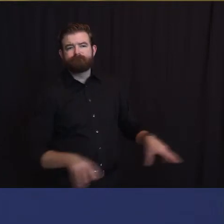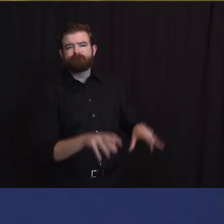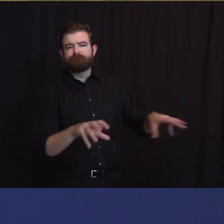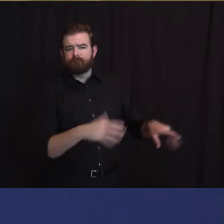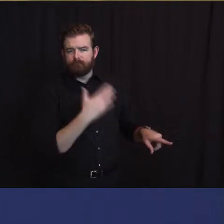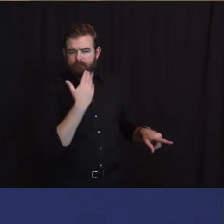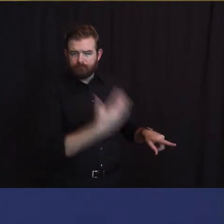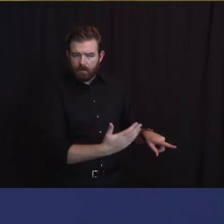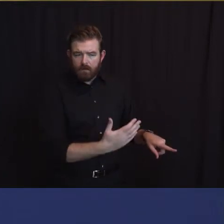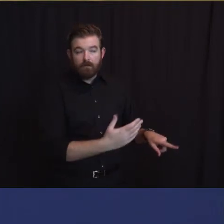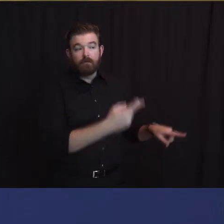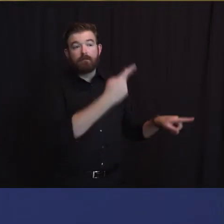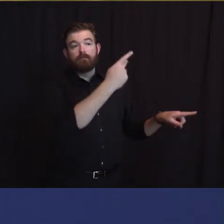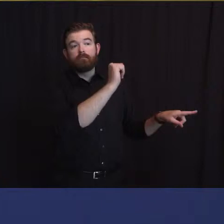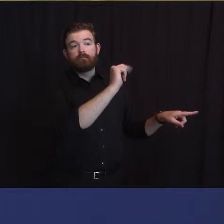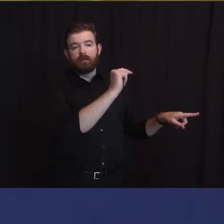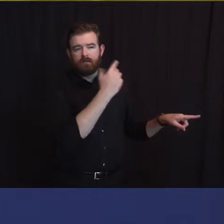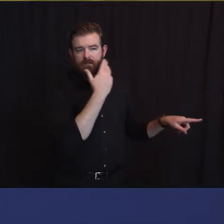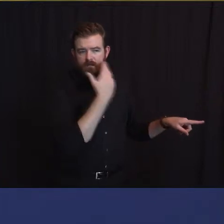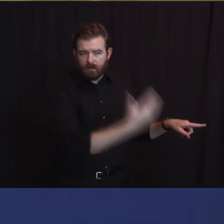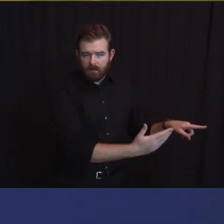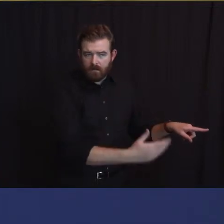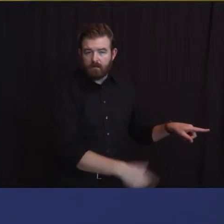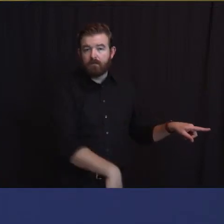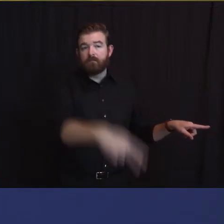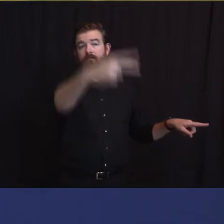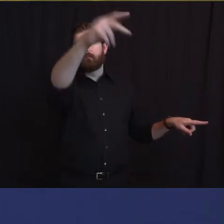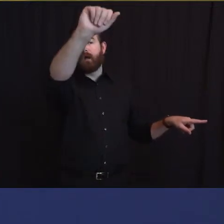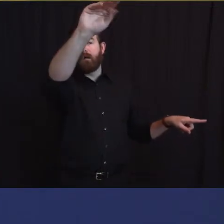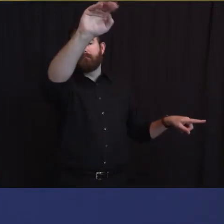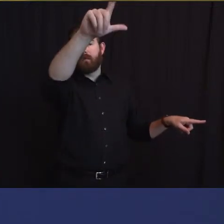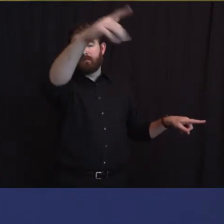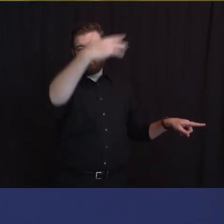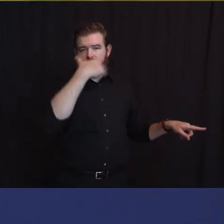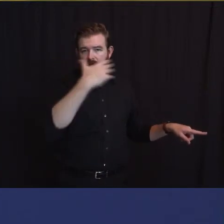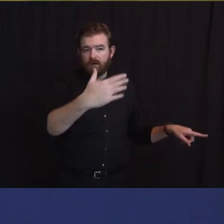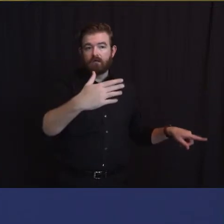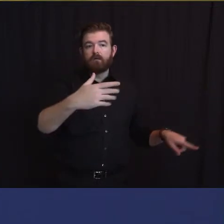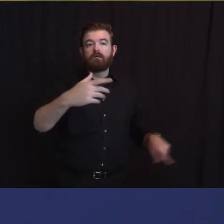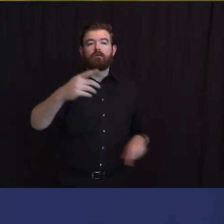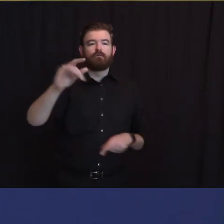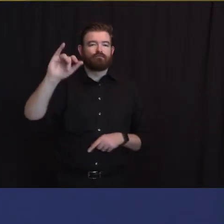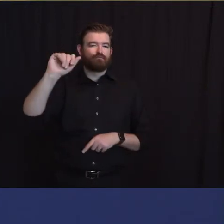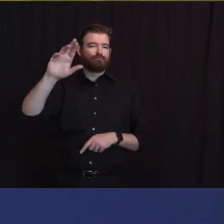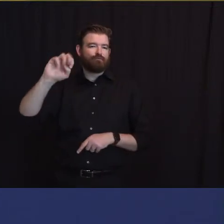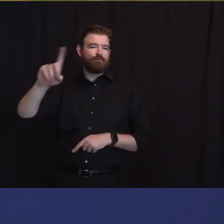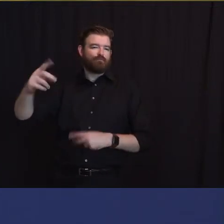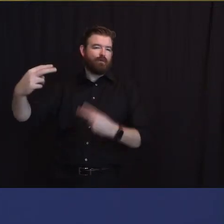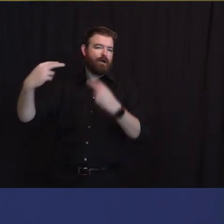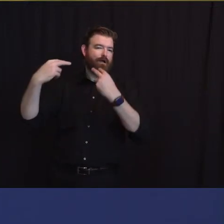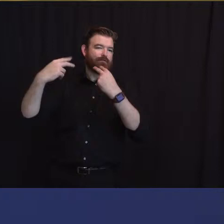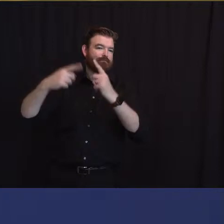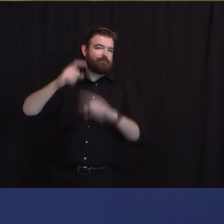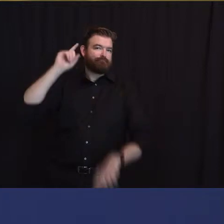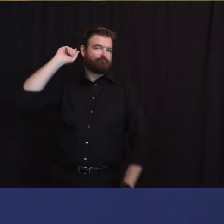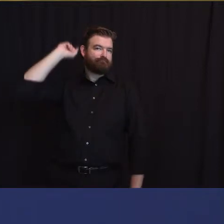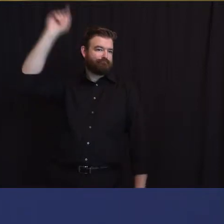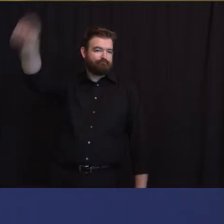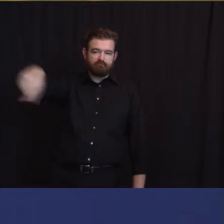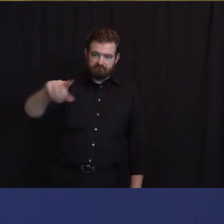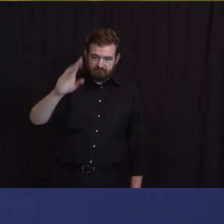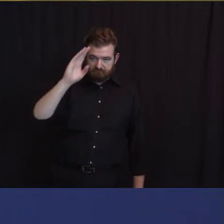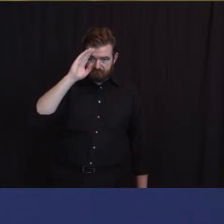Dan, Paramel, I didn't give you a shout out earlier. Jared is watching us virtually. Judy, as always, and Eddie, we will miss